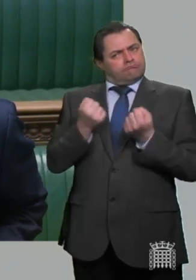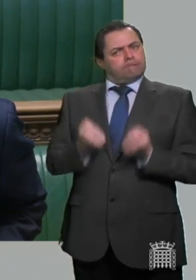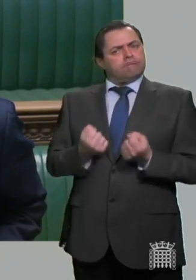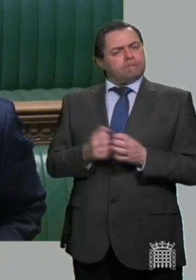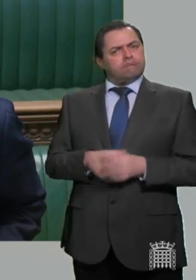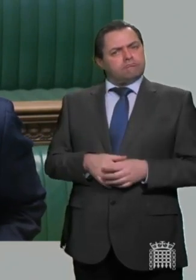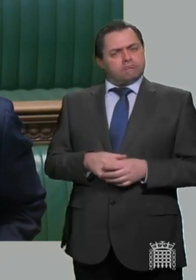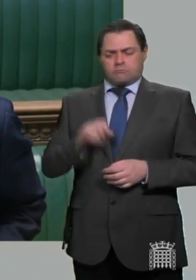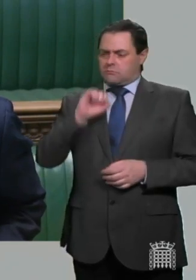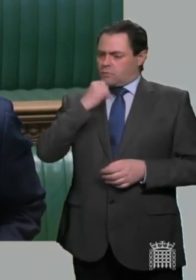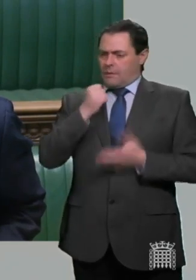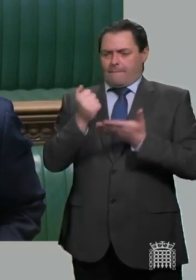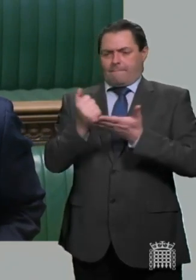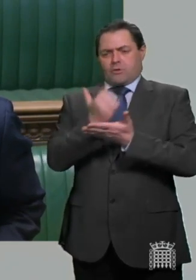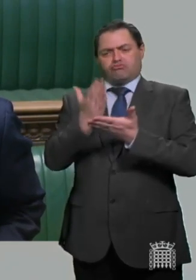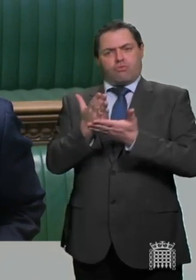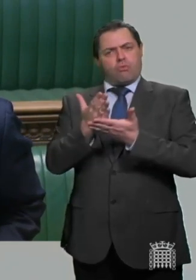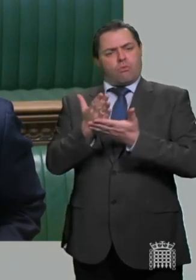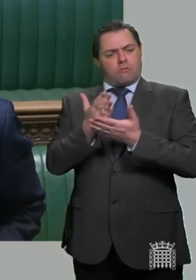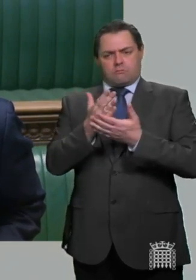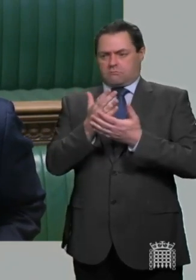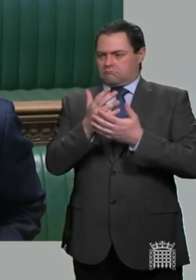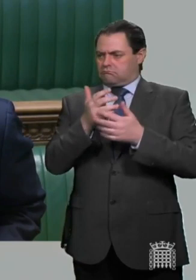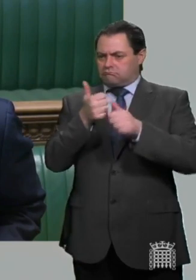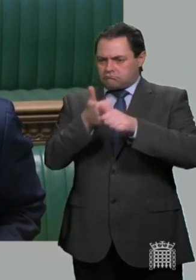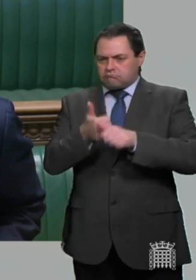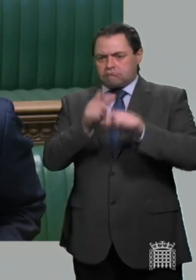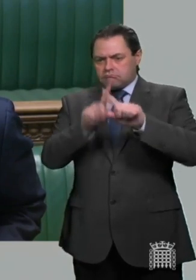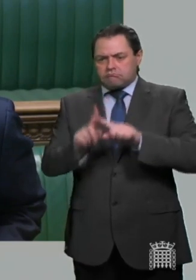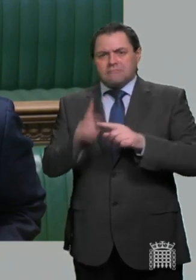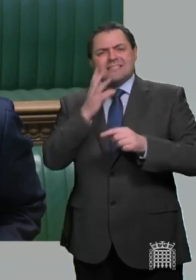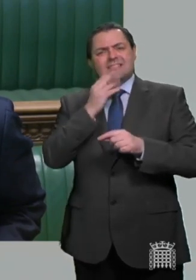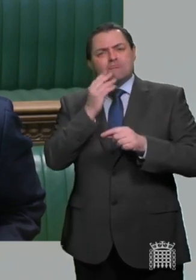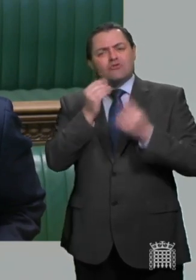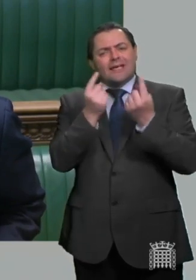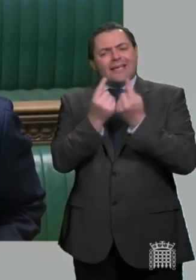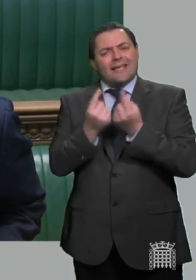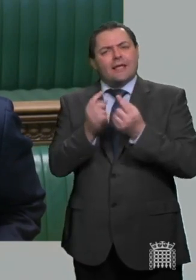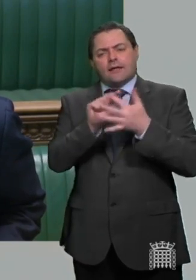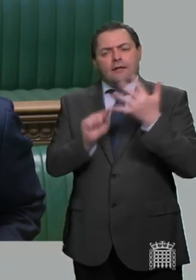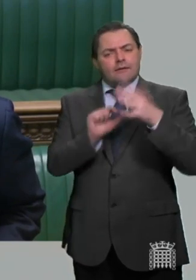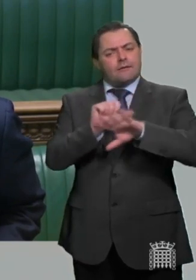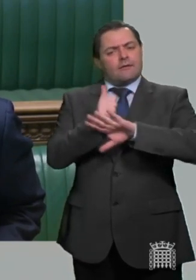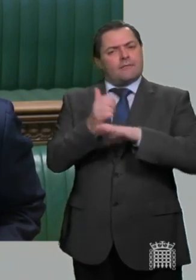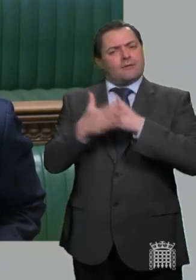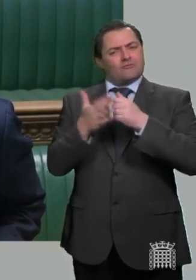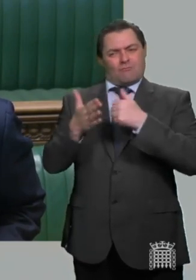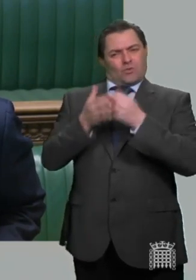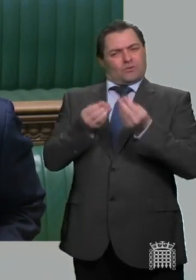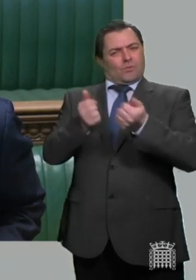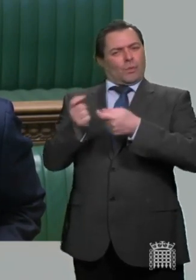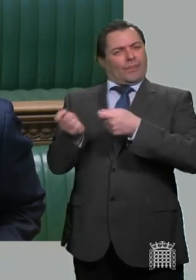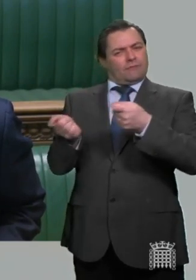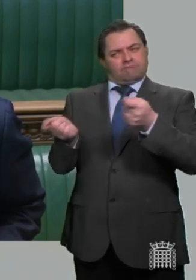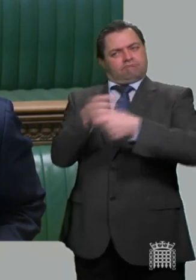making sure that we underscore that with some temporary operational easings in order to protect